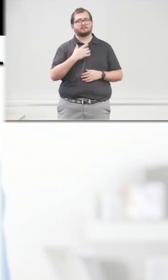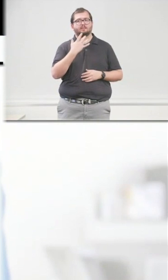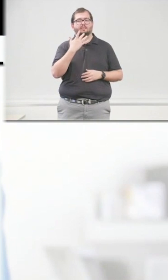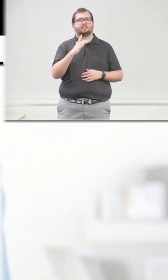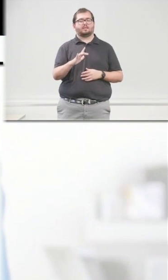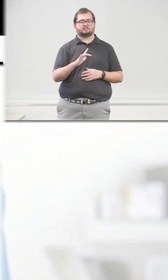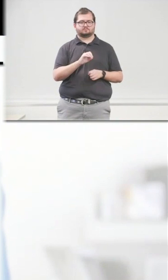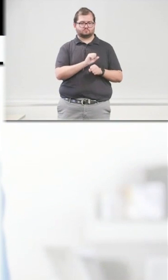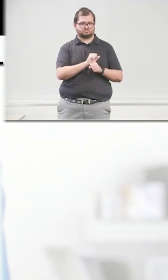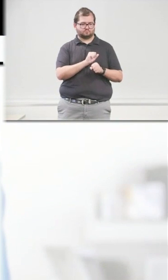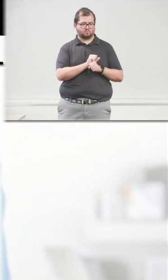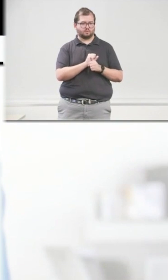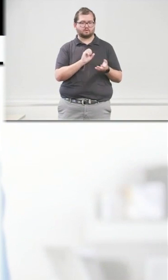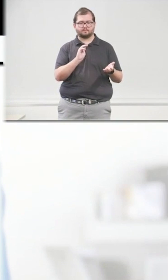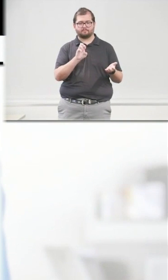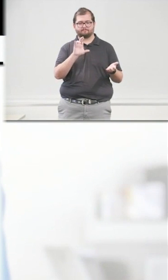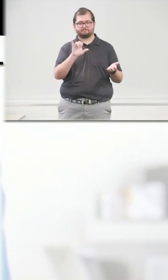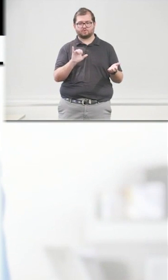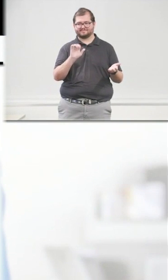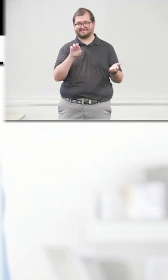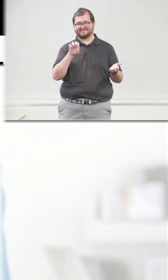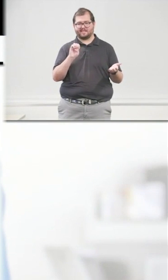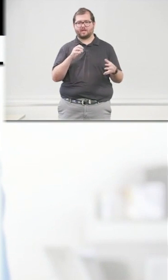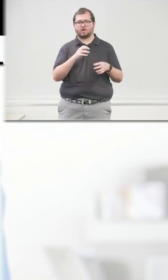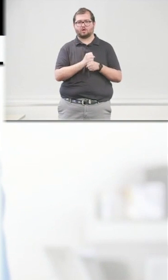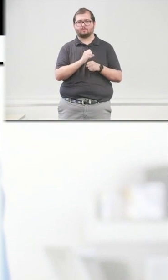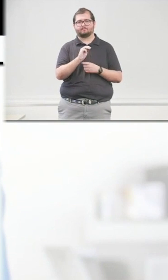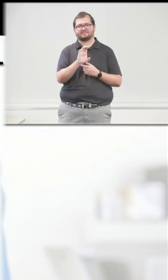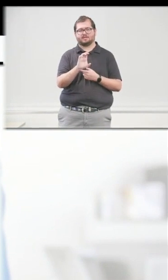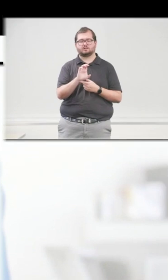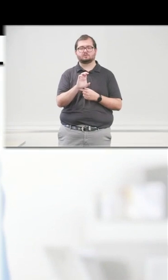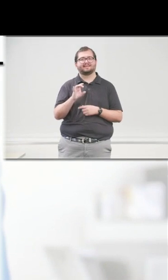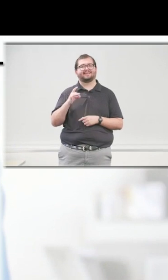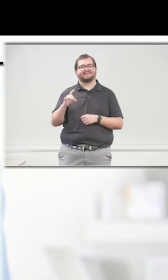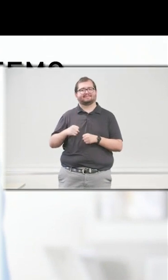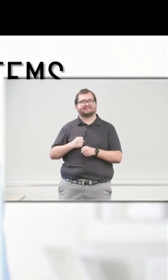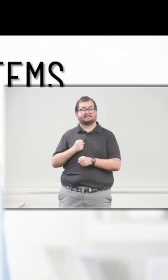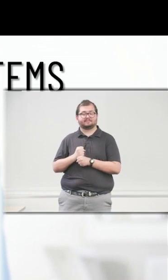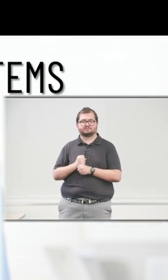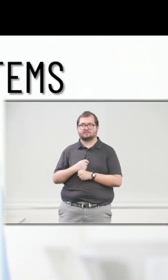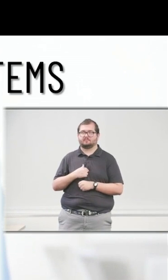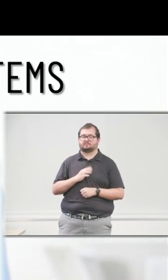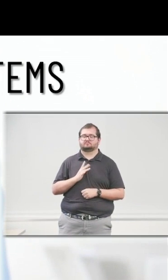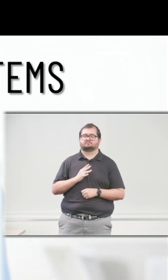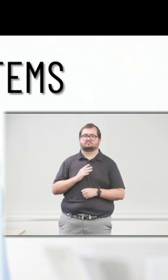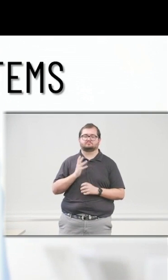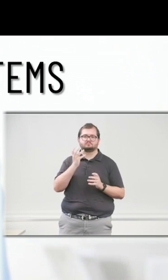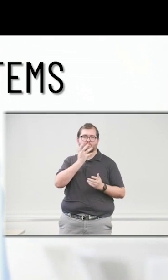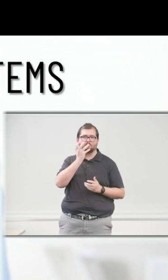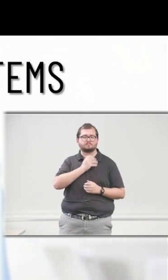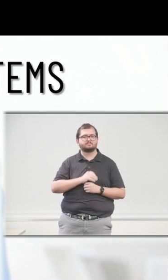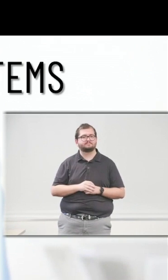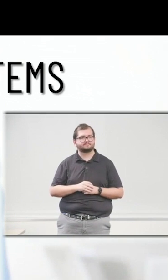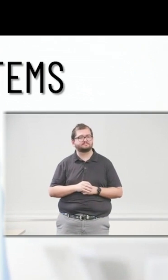at MercyCare for now, I can't believe that's 18 years. It is incredible when I think of that. And also,